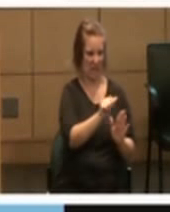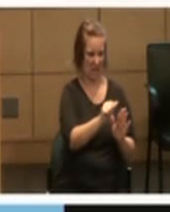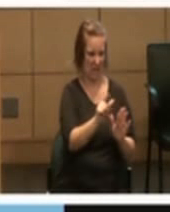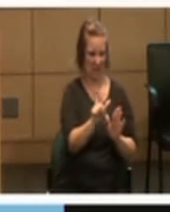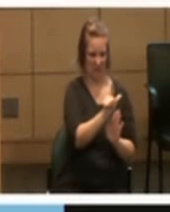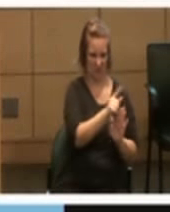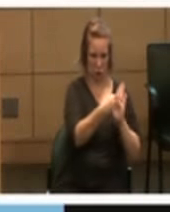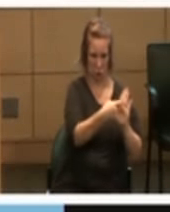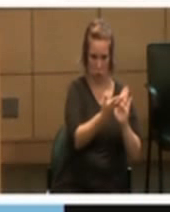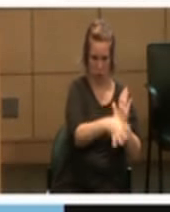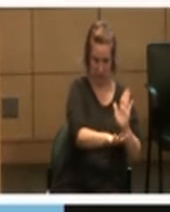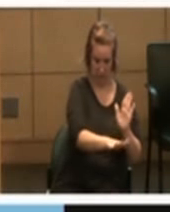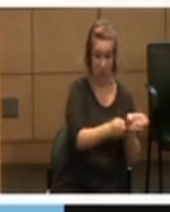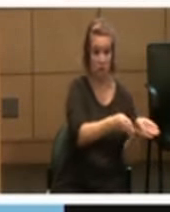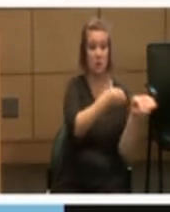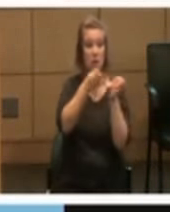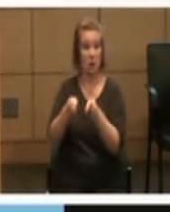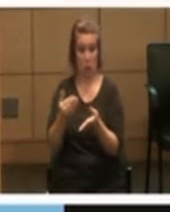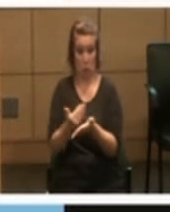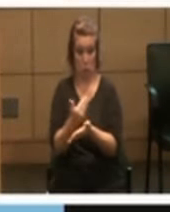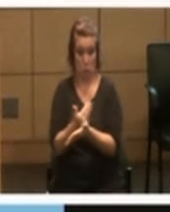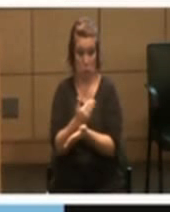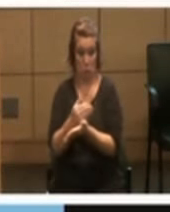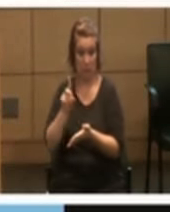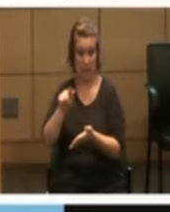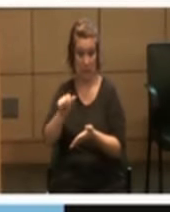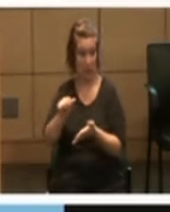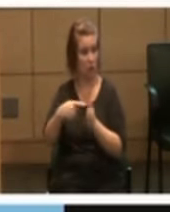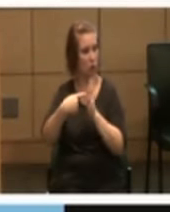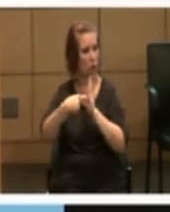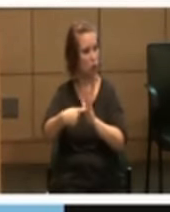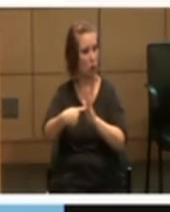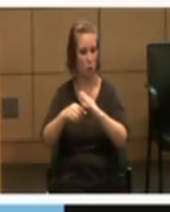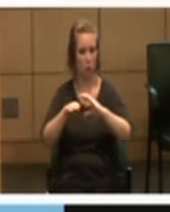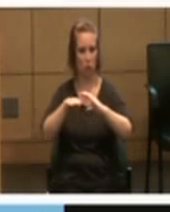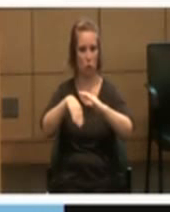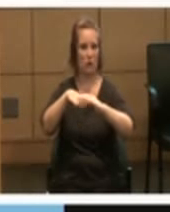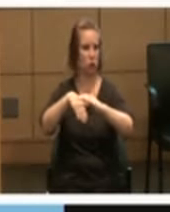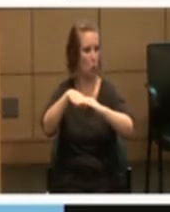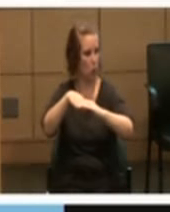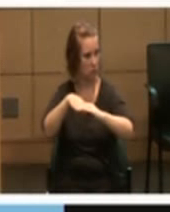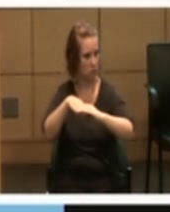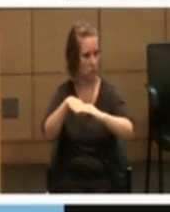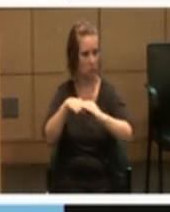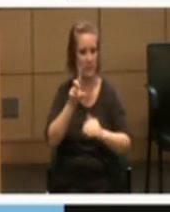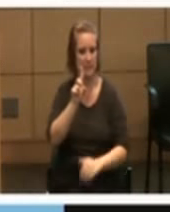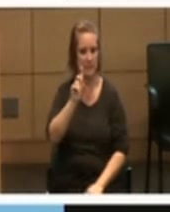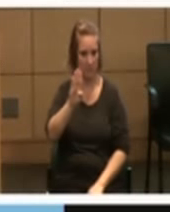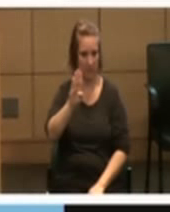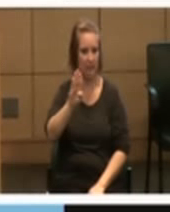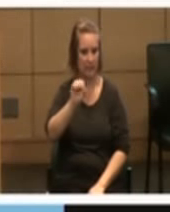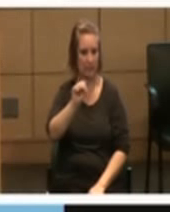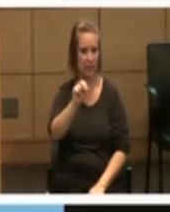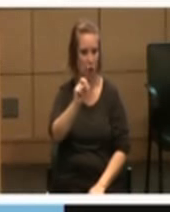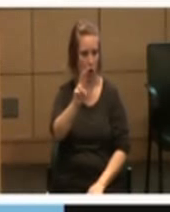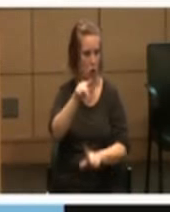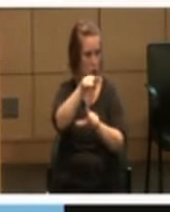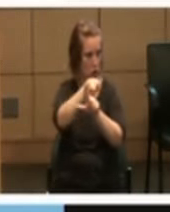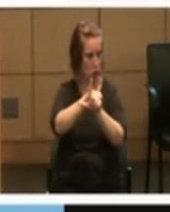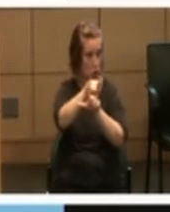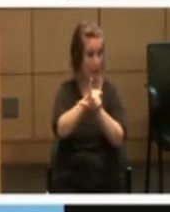here, and then now we've got data looking at what's the threshold in dB signal to noise ratio when